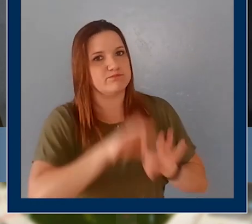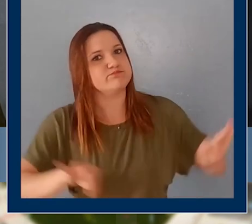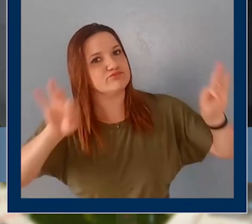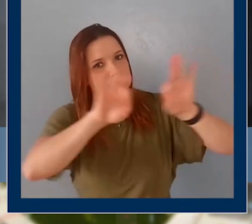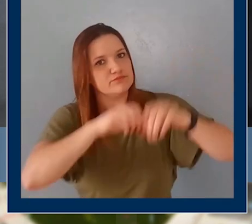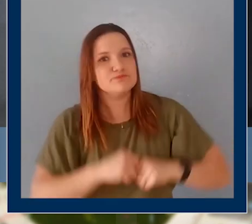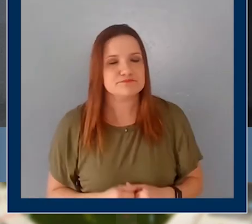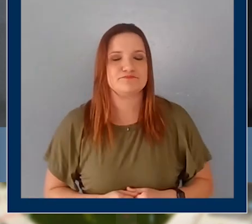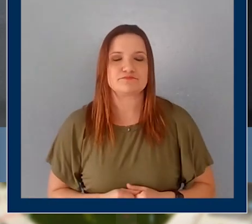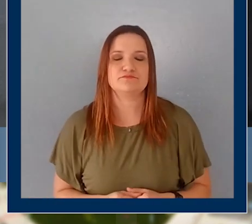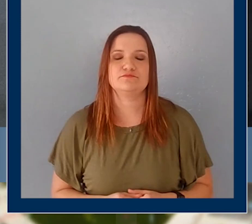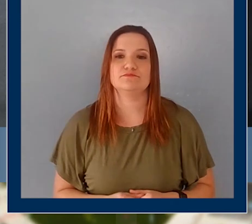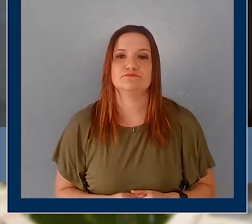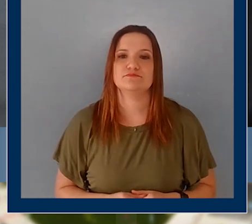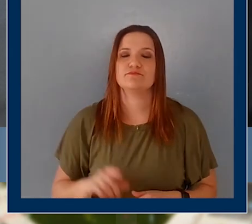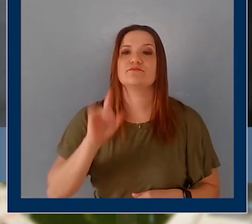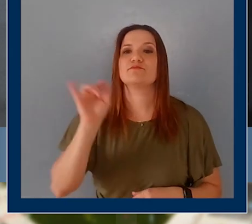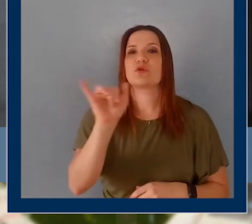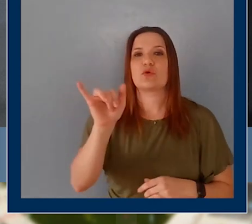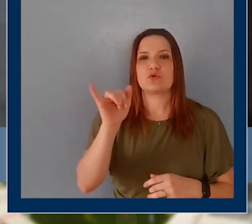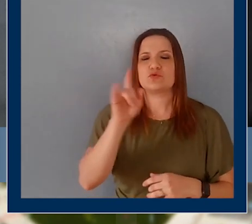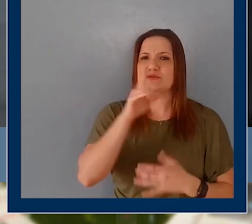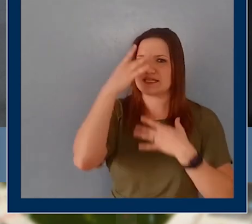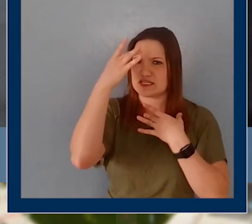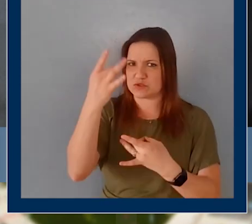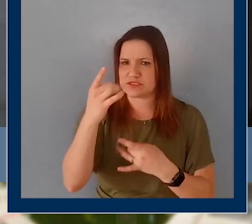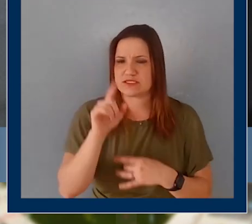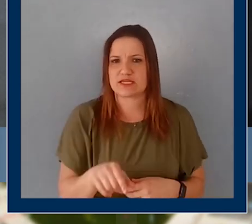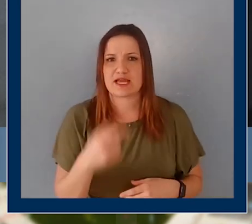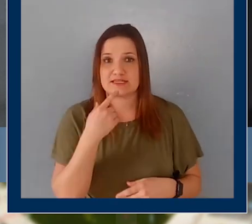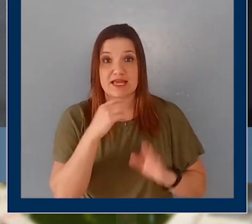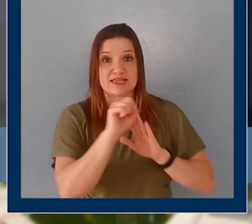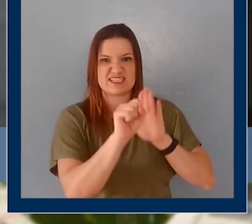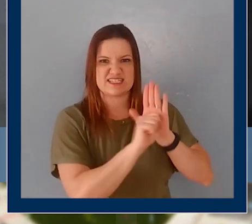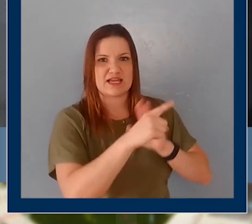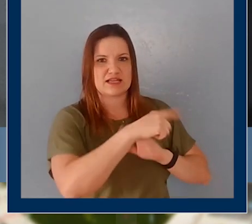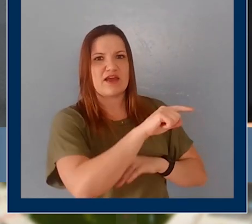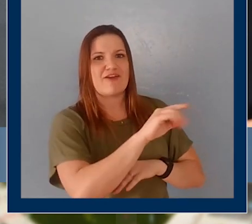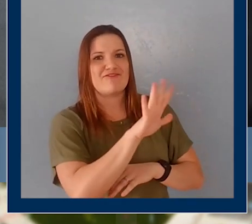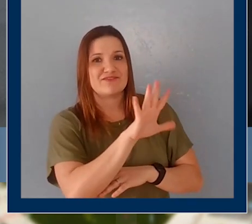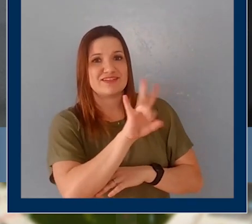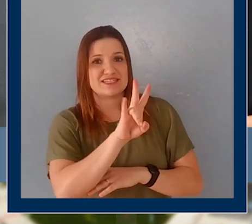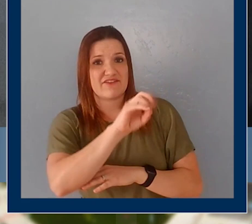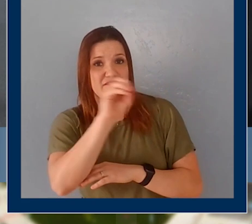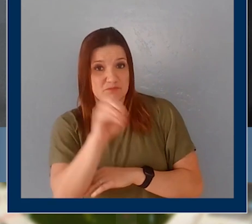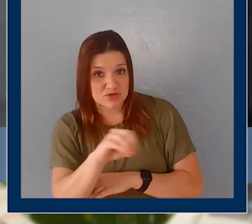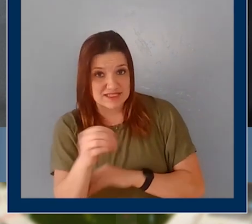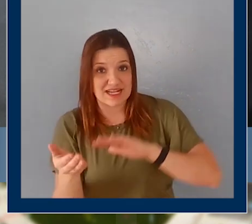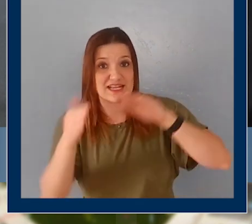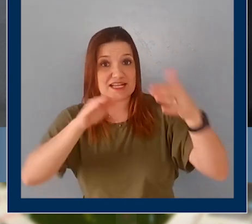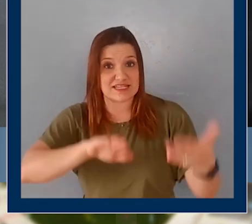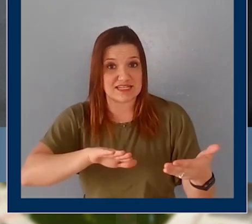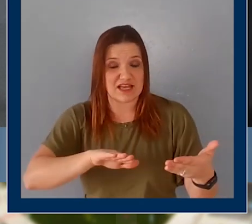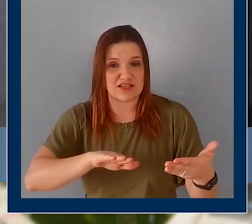your parents, your grandparents, elderly people that you associate with is much different. So we ask you to practice those